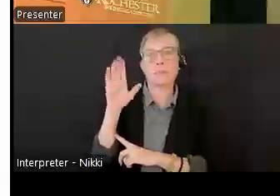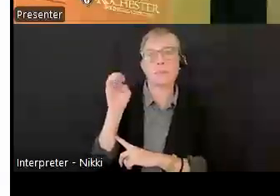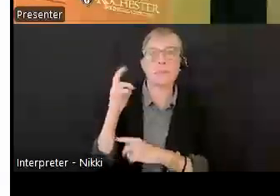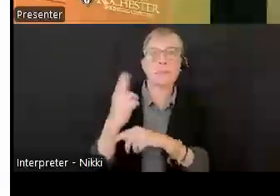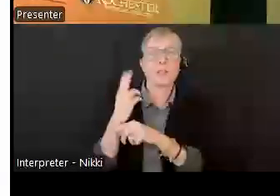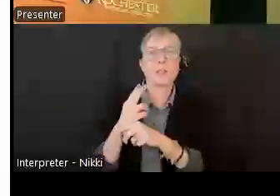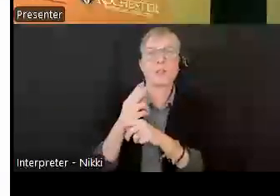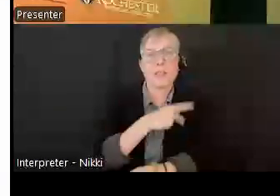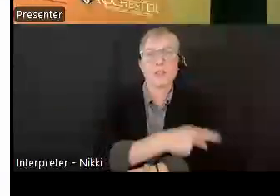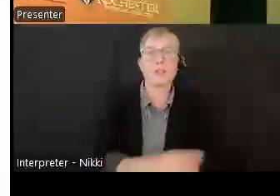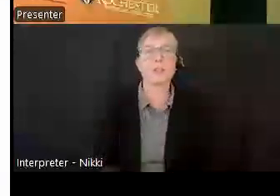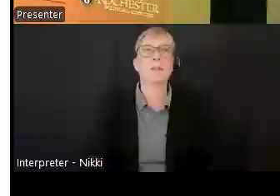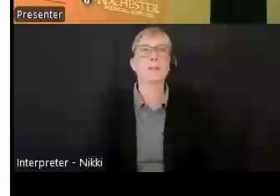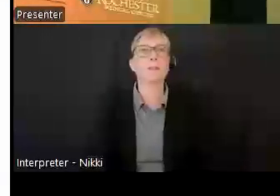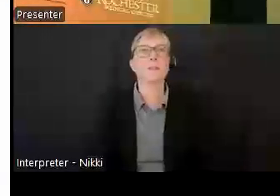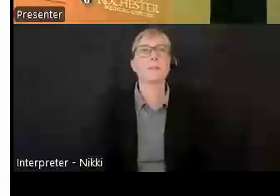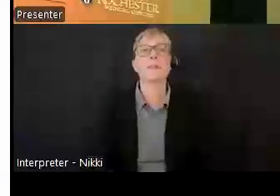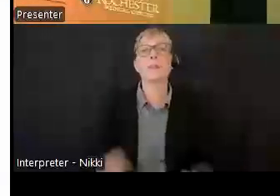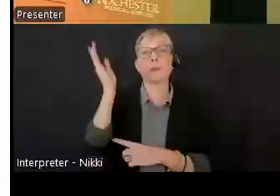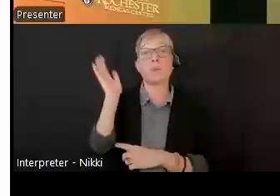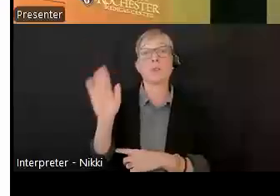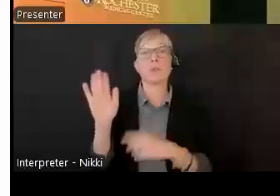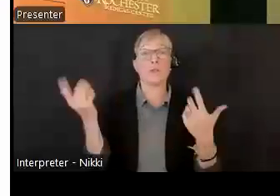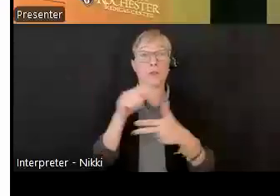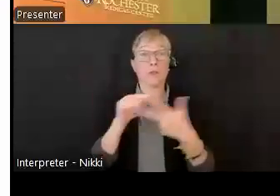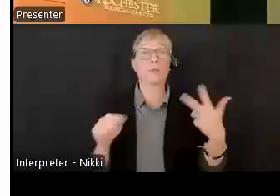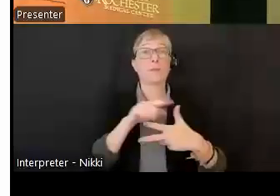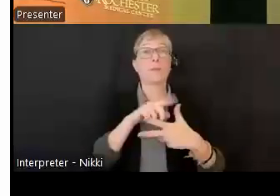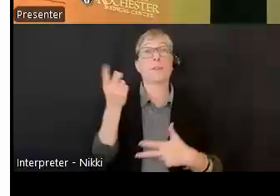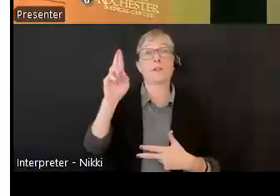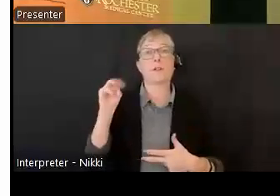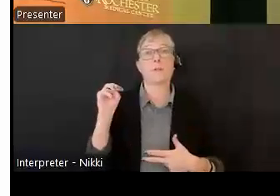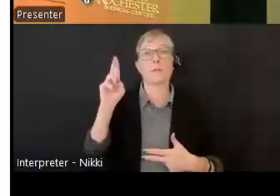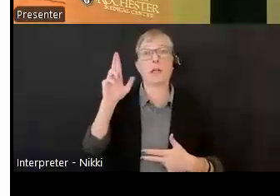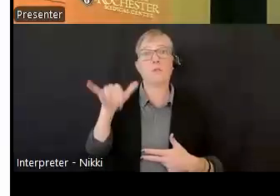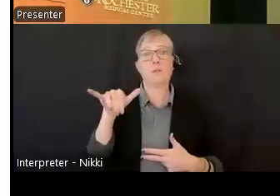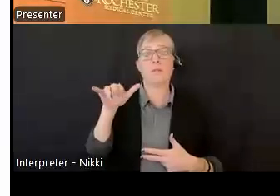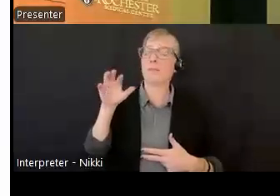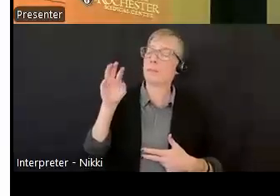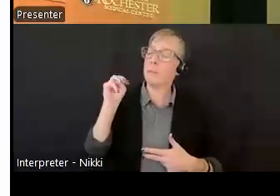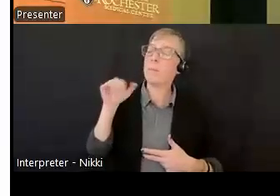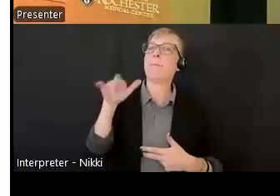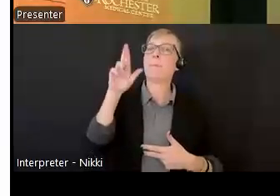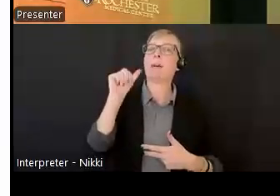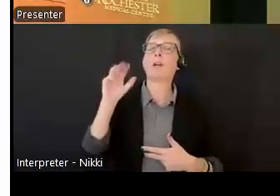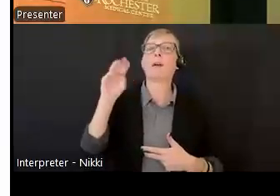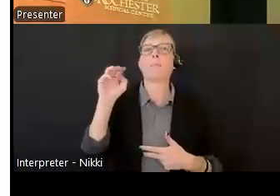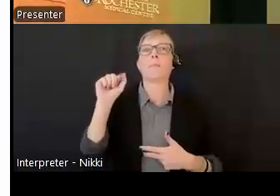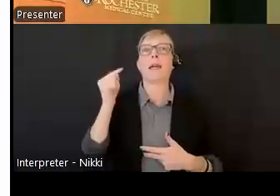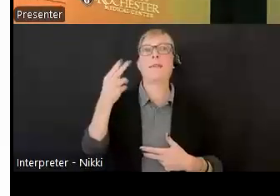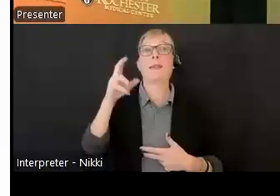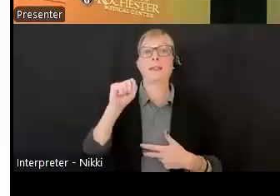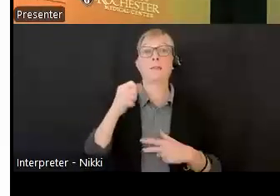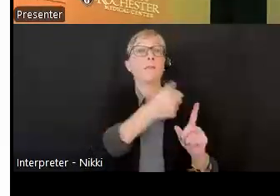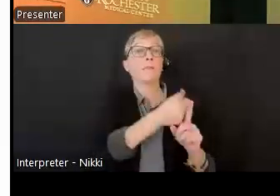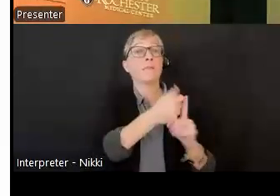So I'm going to start by introducing our presenters. We have Dr. Myra Mathis. Dr. Mathis is an addiction